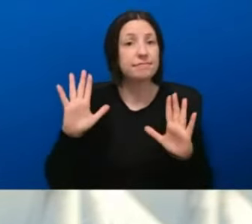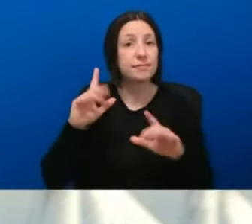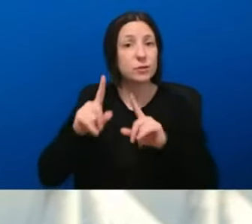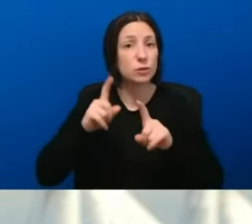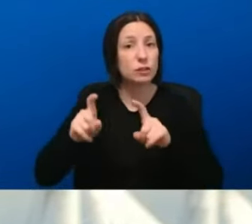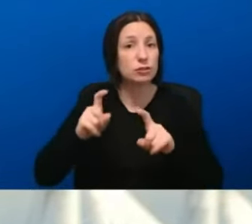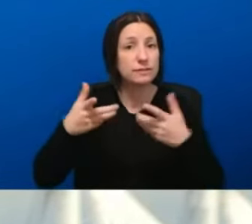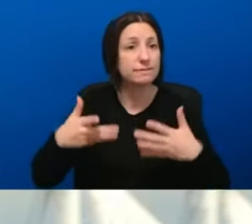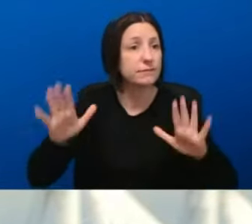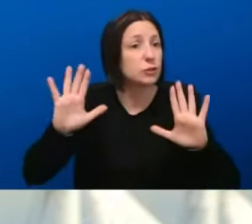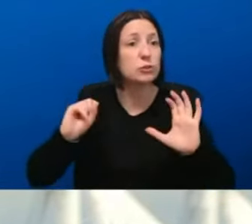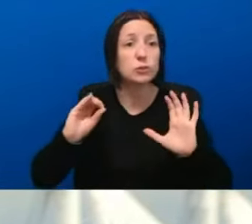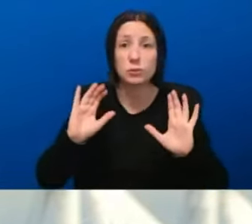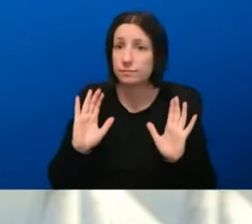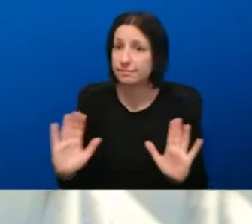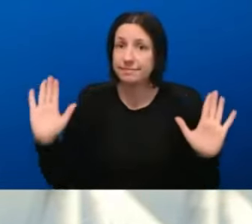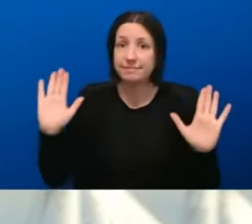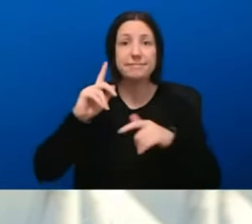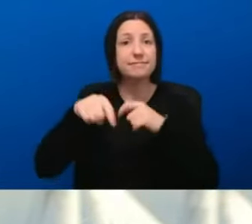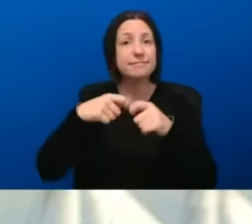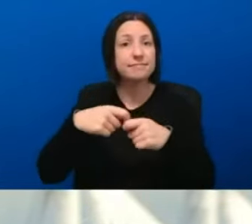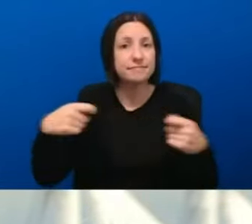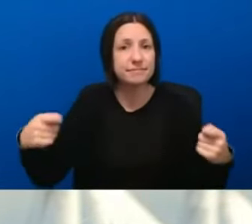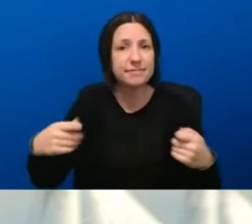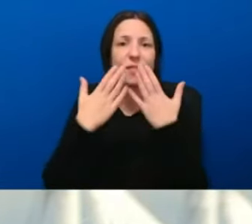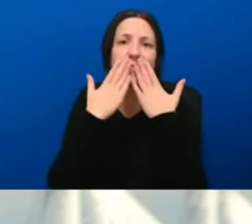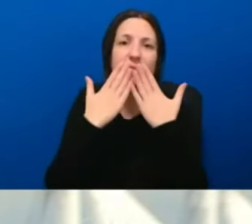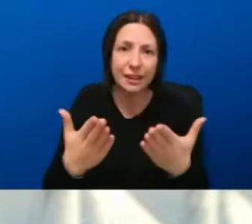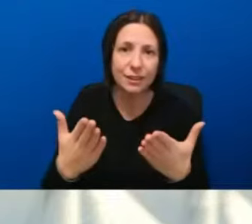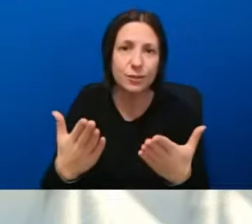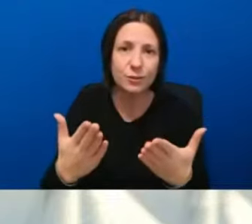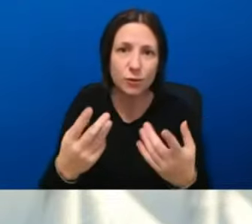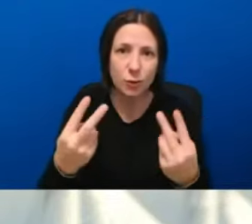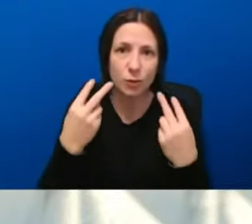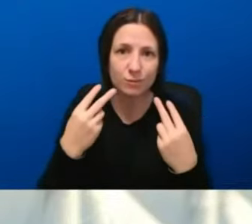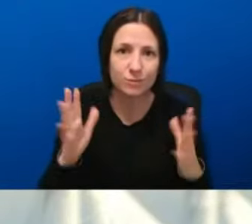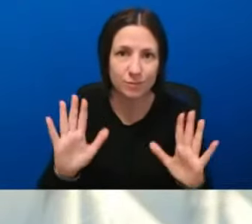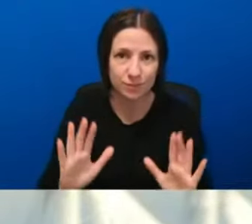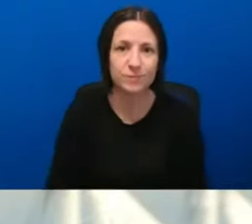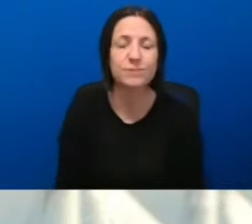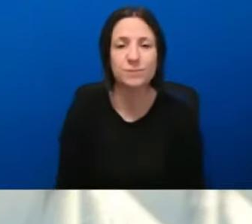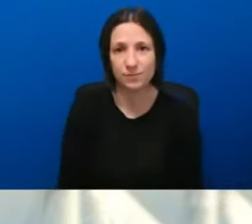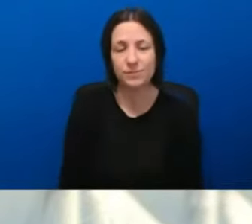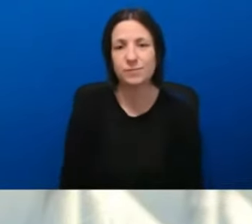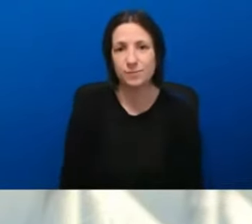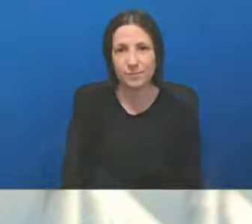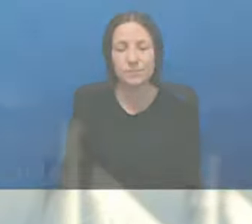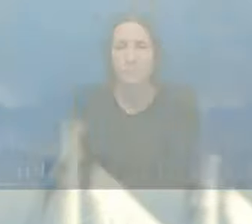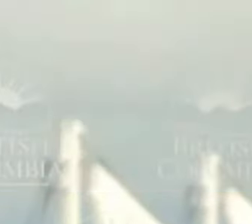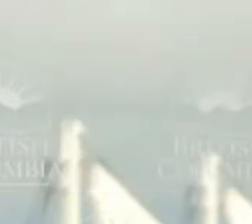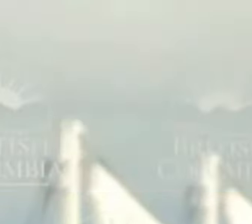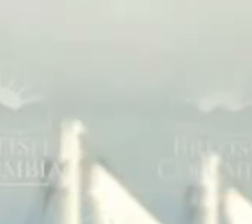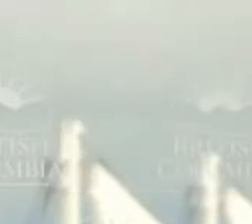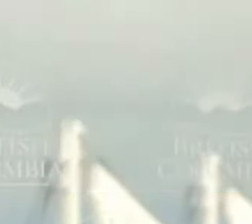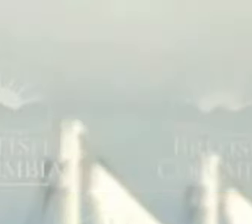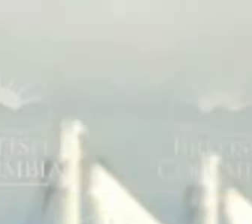That's all the questions we have today. That concludes the availability. Thank you, everyone, for joining. Thank you.